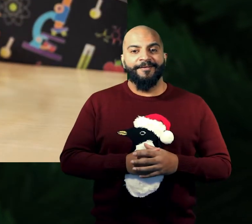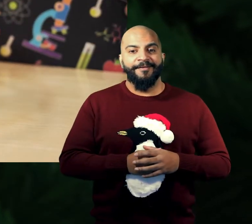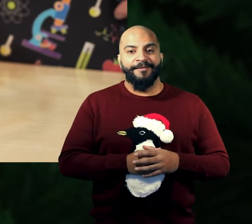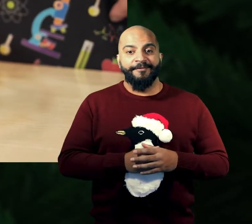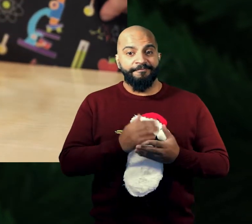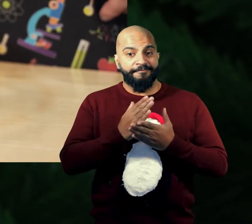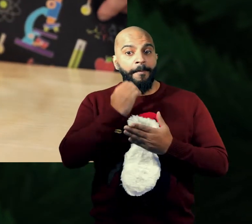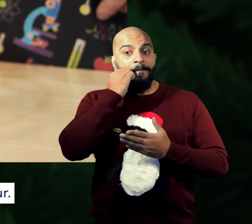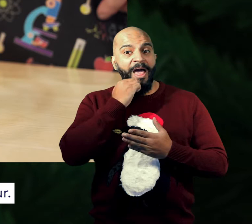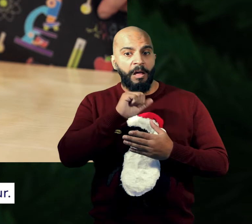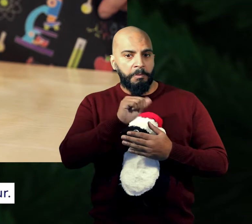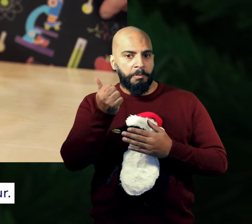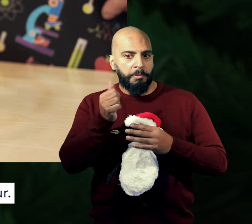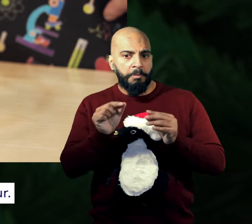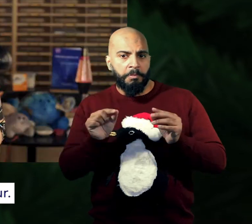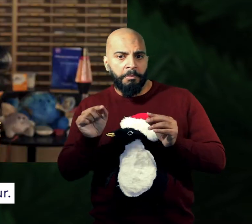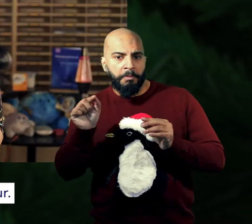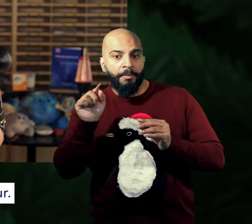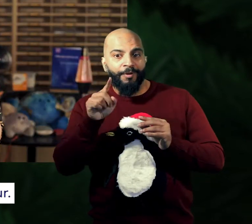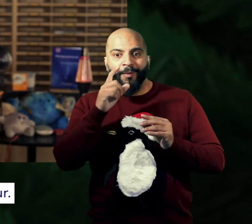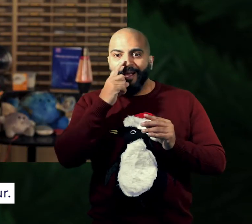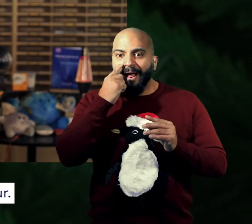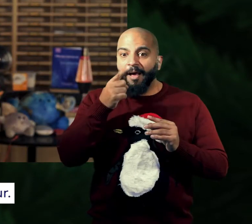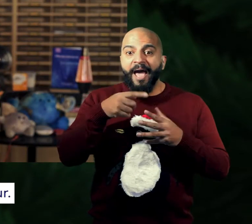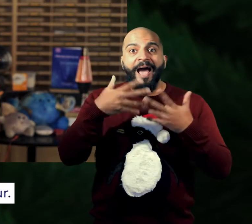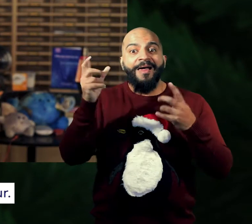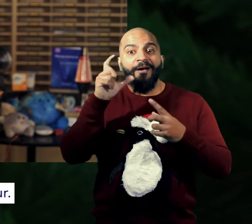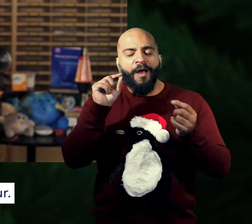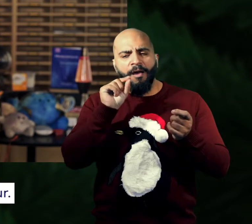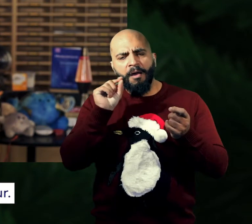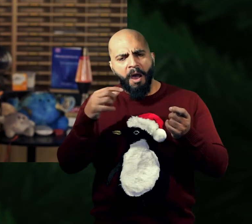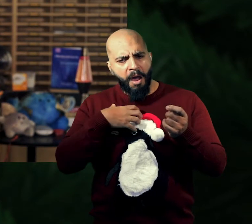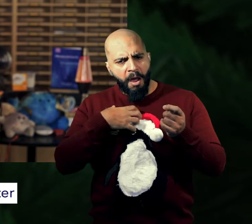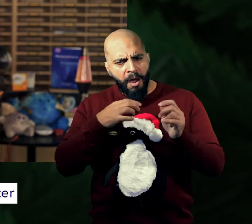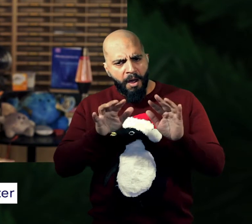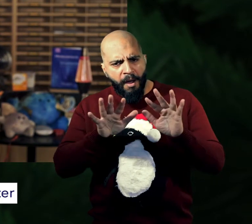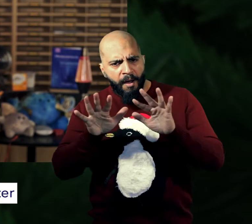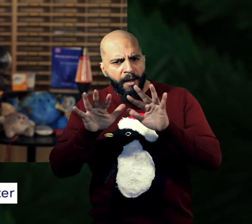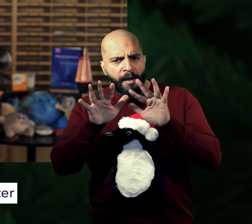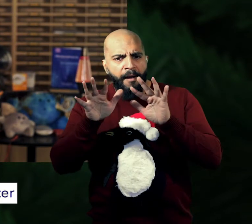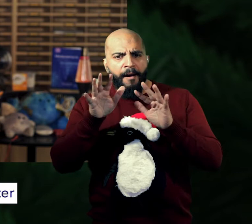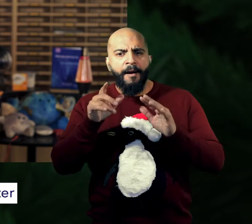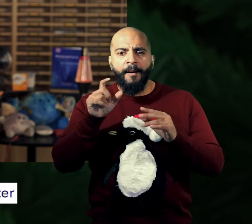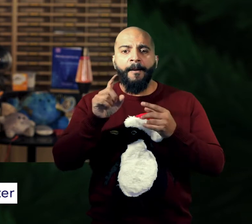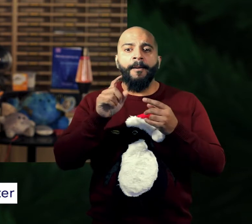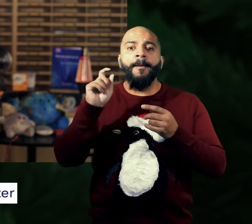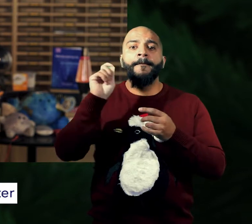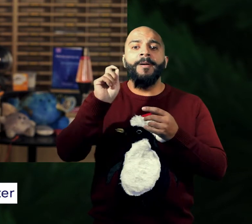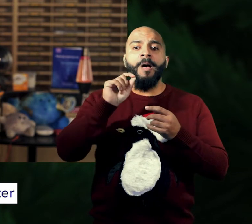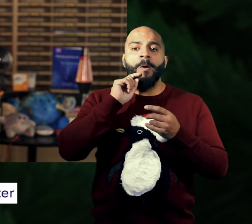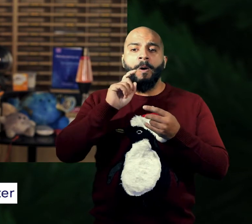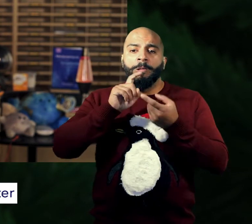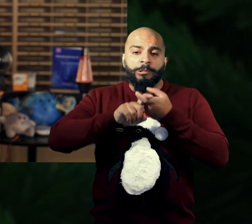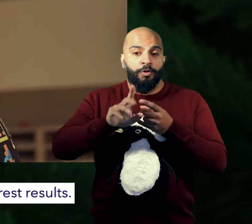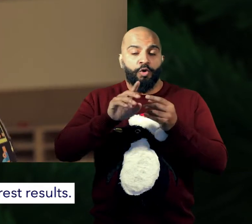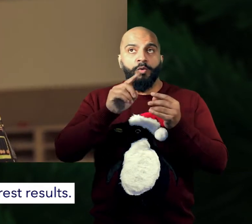Black works particularly well, and some of them you may find are actually only made up of one colour. Permanent markers won't work because the ink doesn't